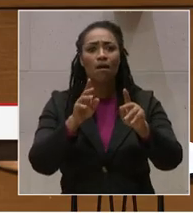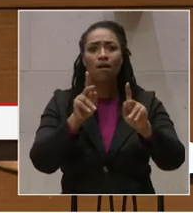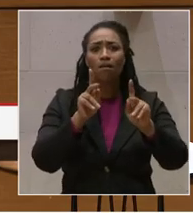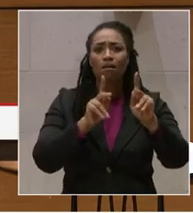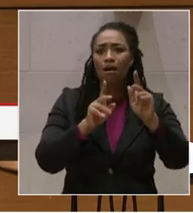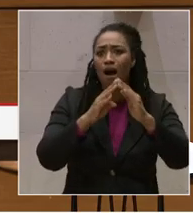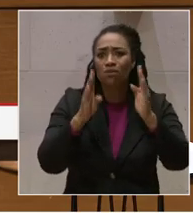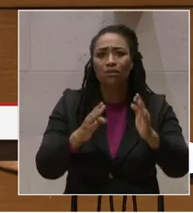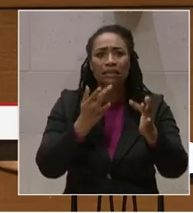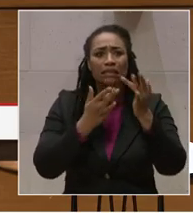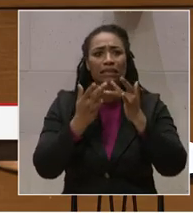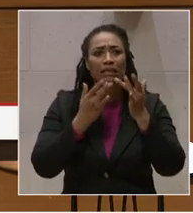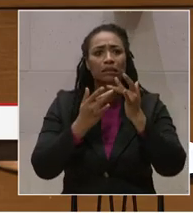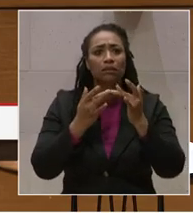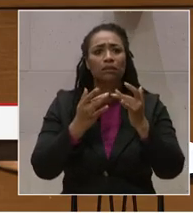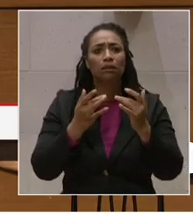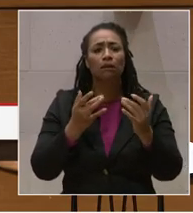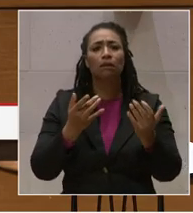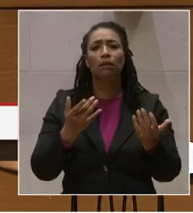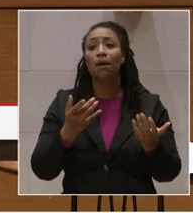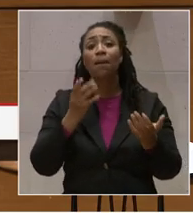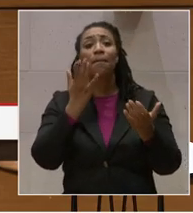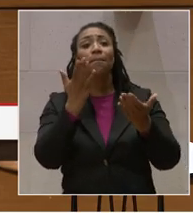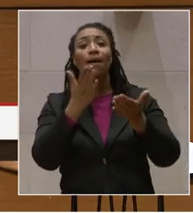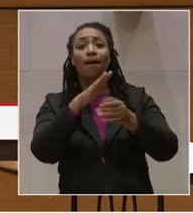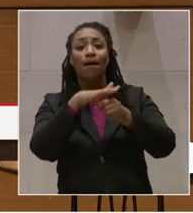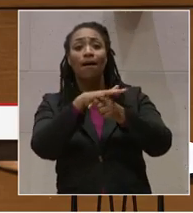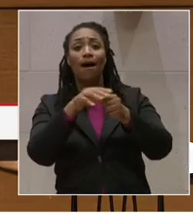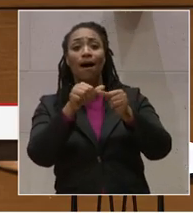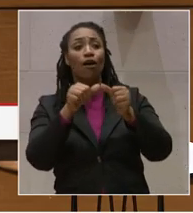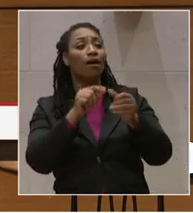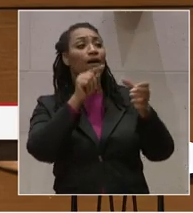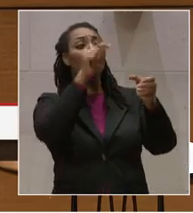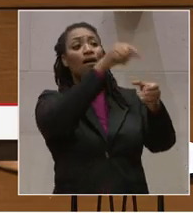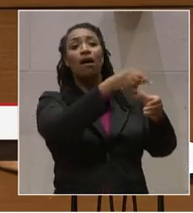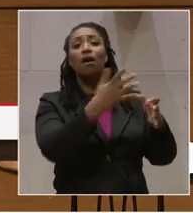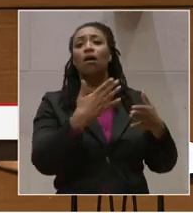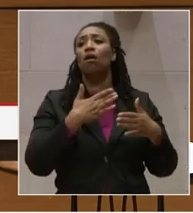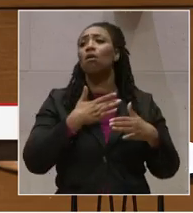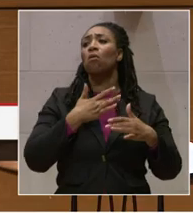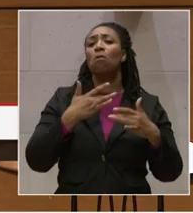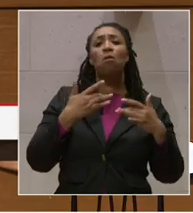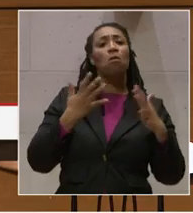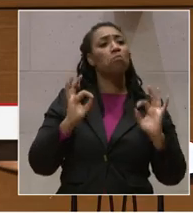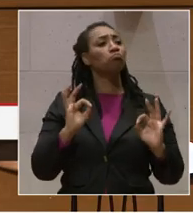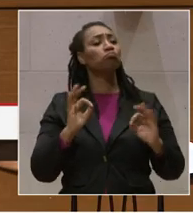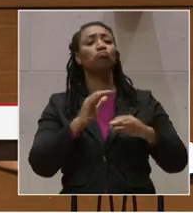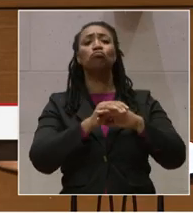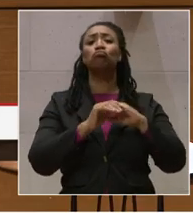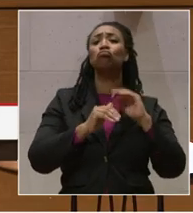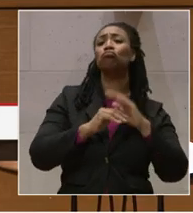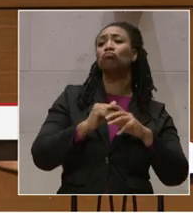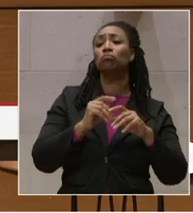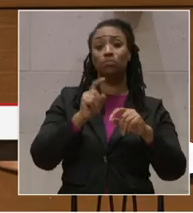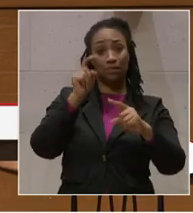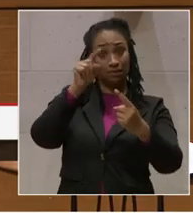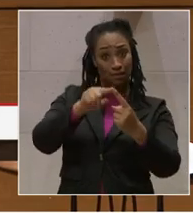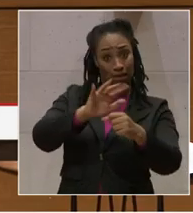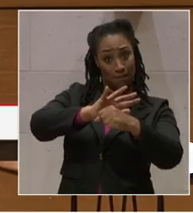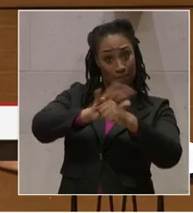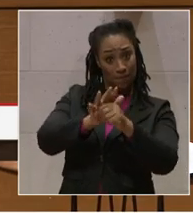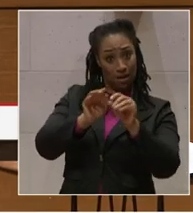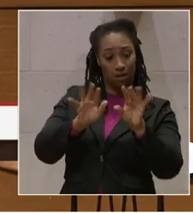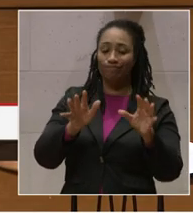until we got to the pandemic. There was issues, but not like they were. Boise was the